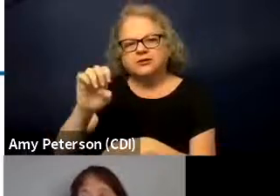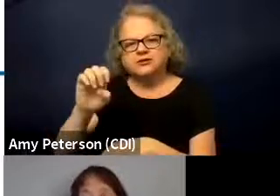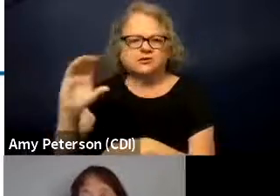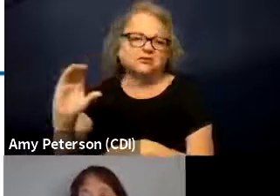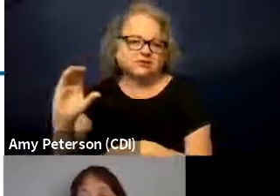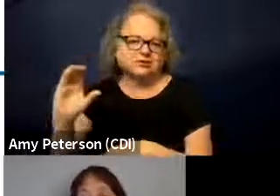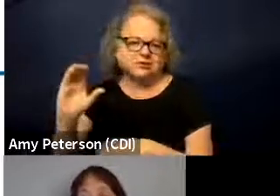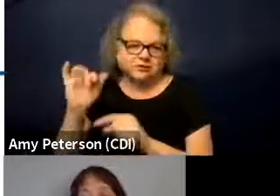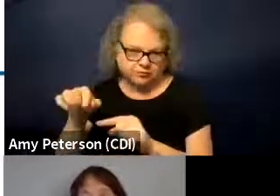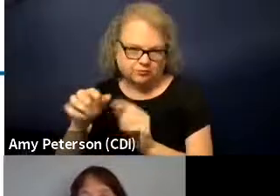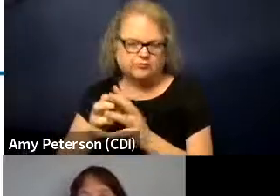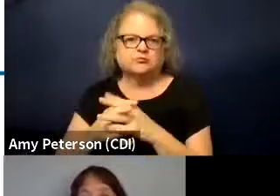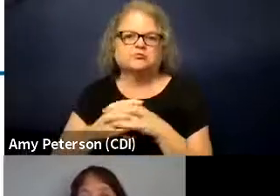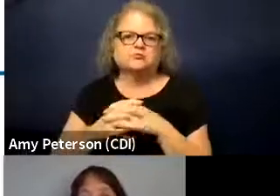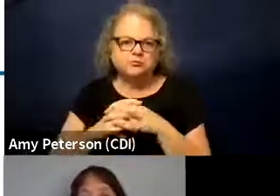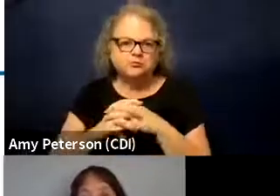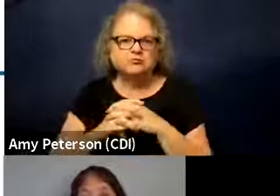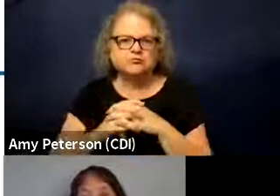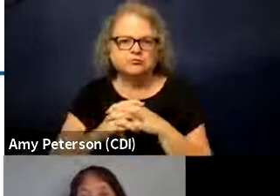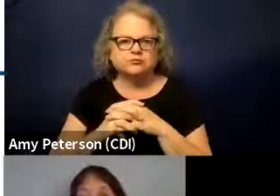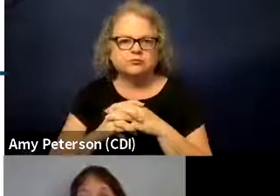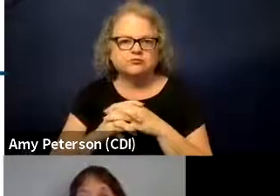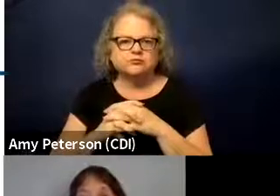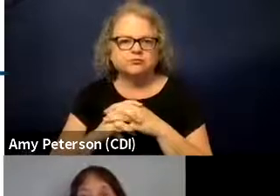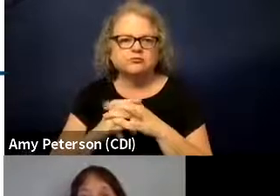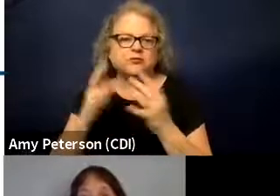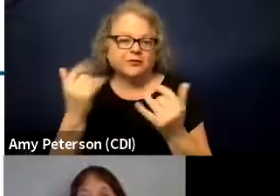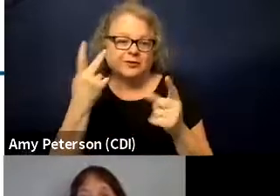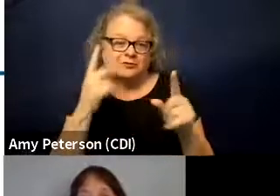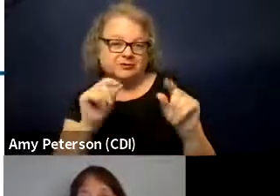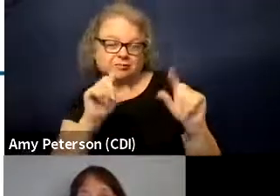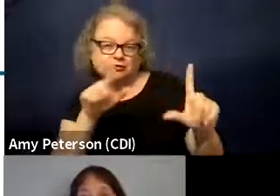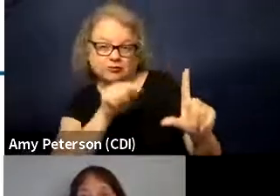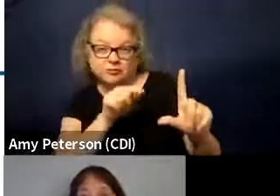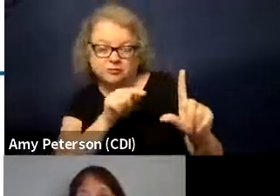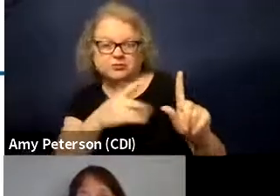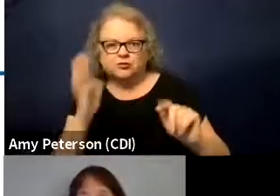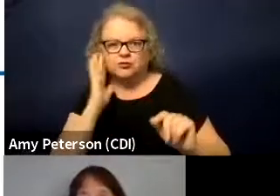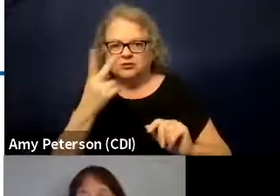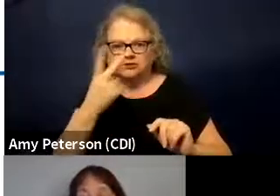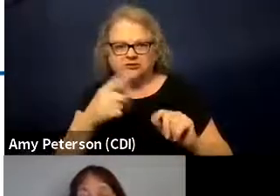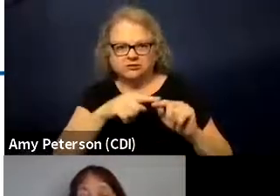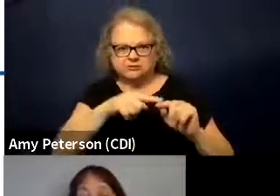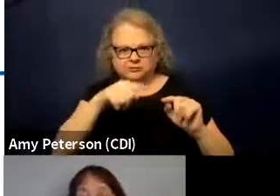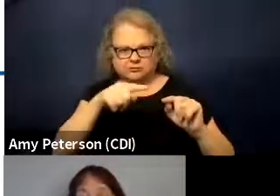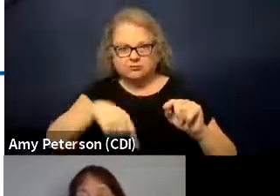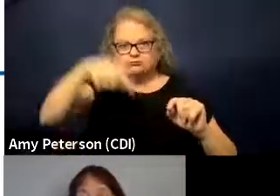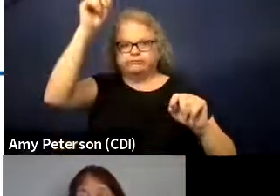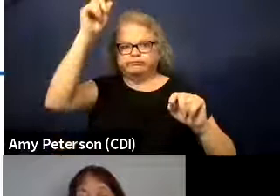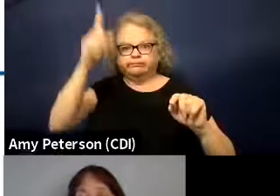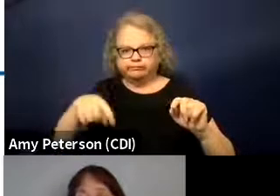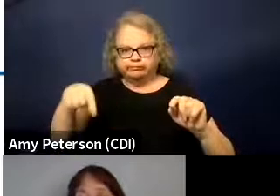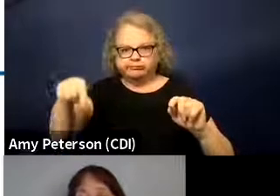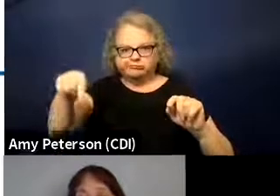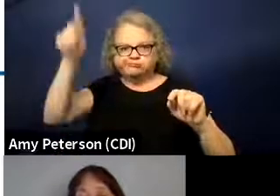This slide shows a graph of the number of new cases of COVID-19 every day, going all the way back